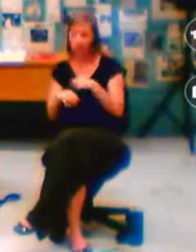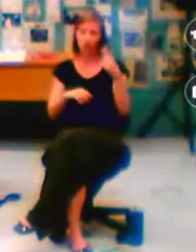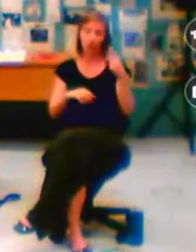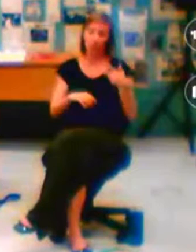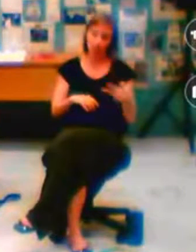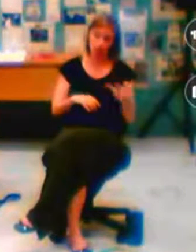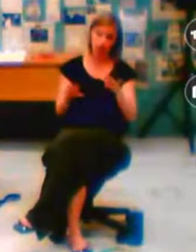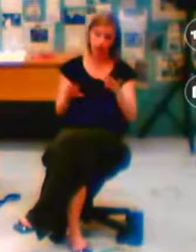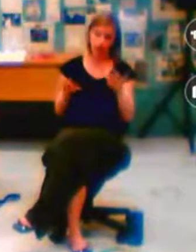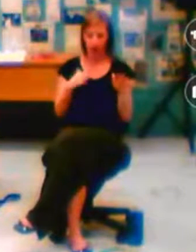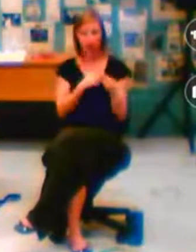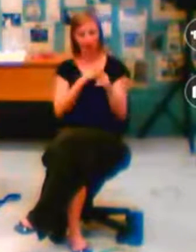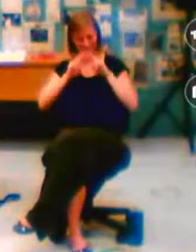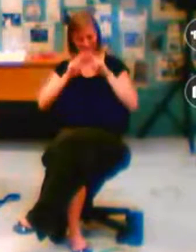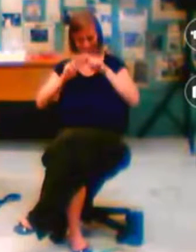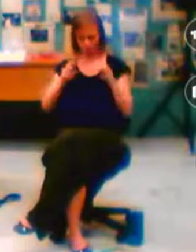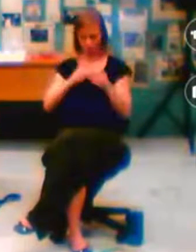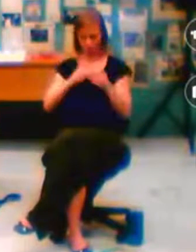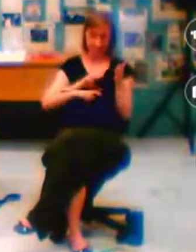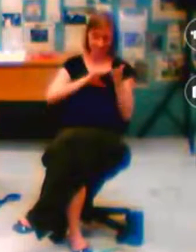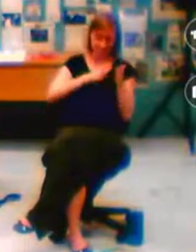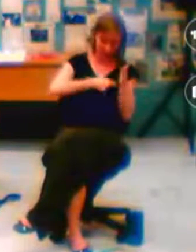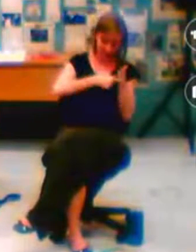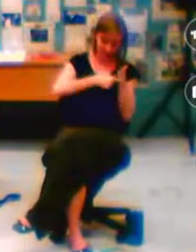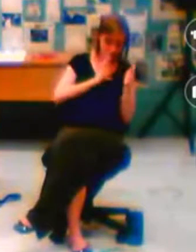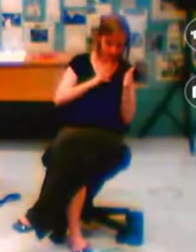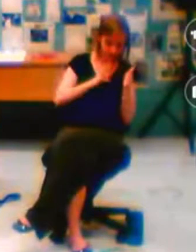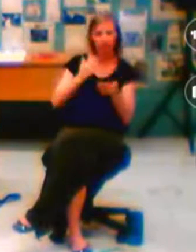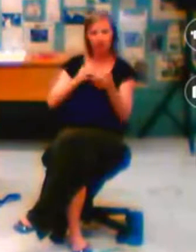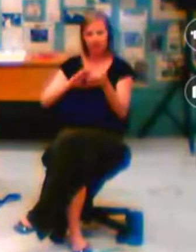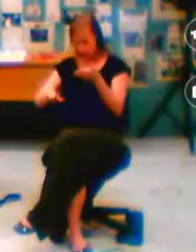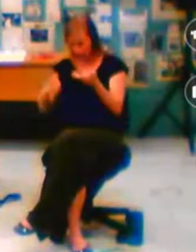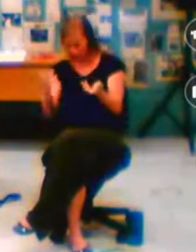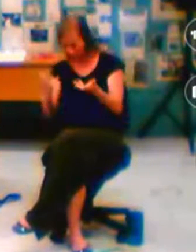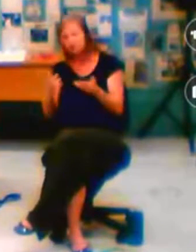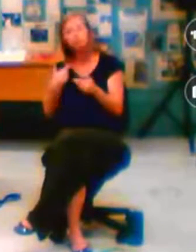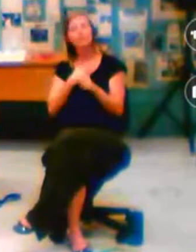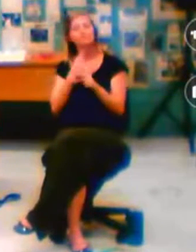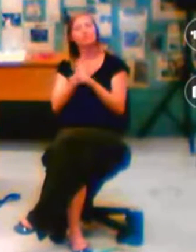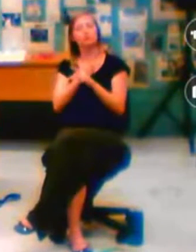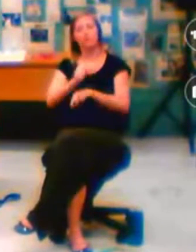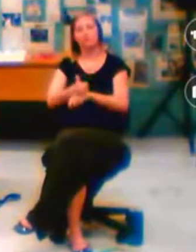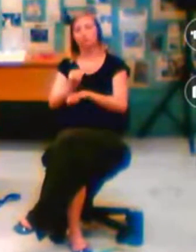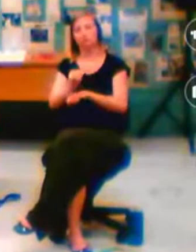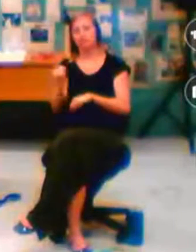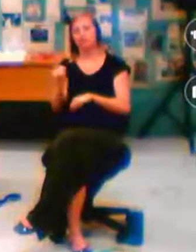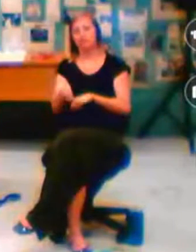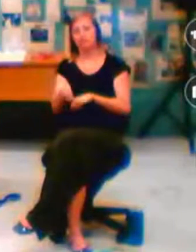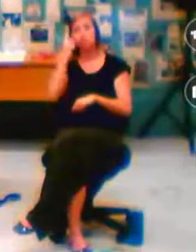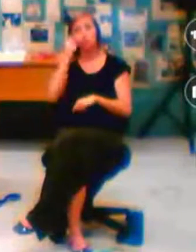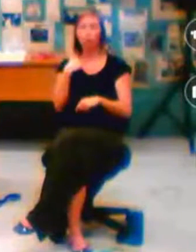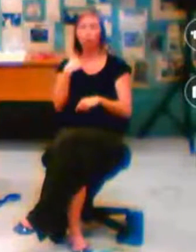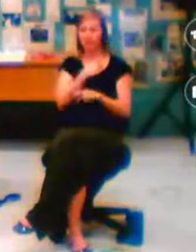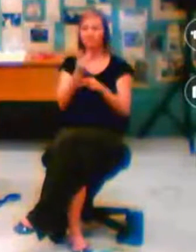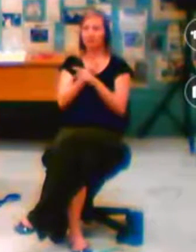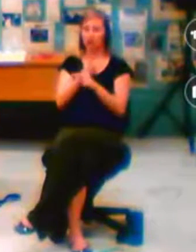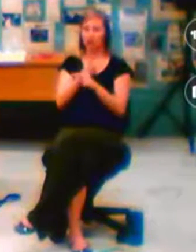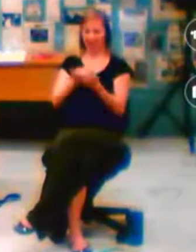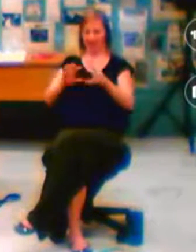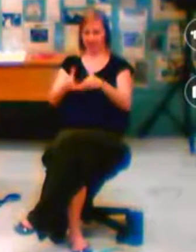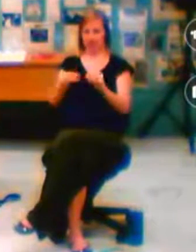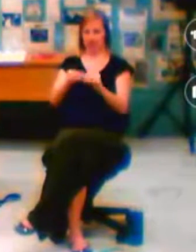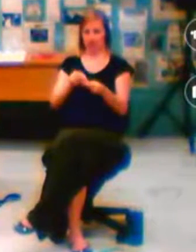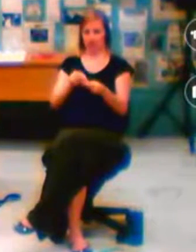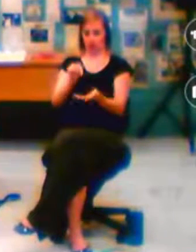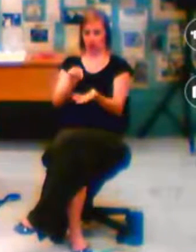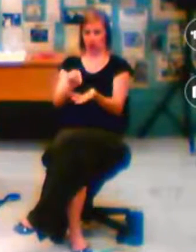to collect this in the form of a premium. And we want to have it be, you know, two-thirds, one-thirds. And also, and they went through the details of what